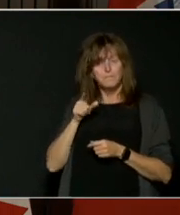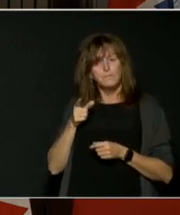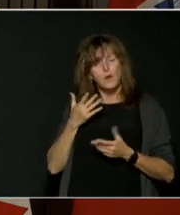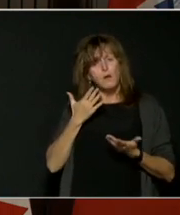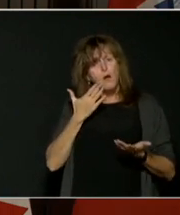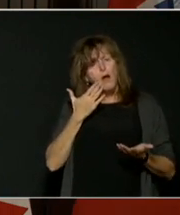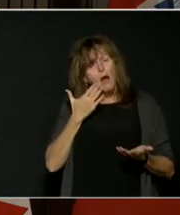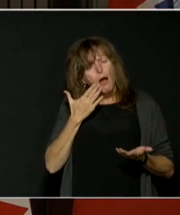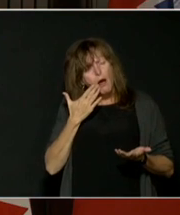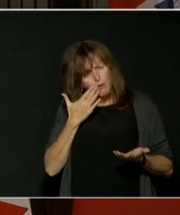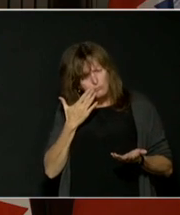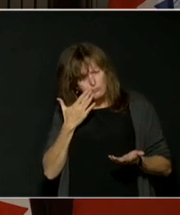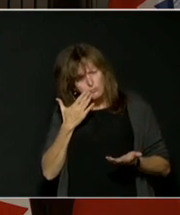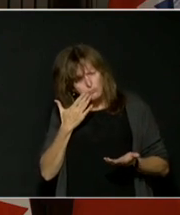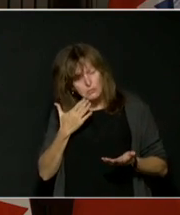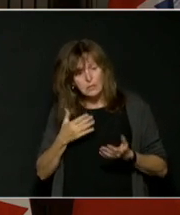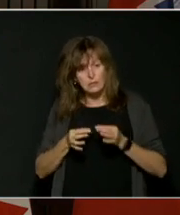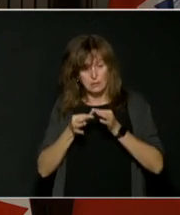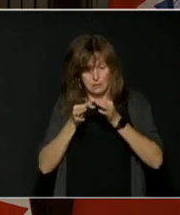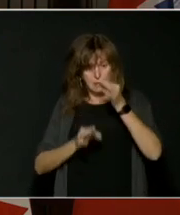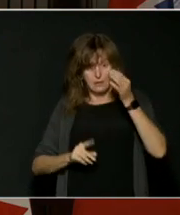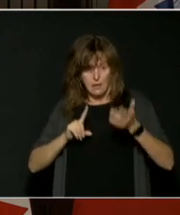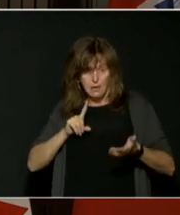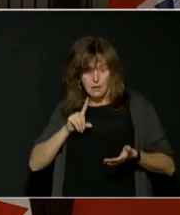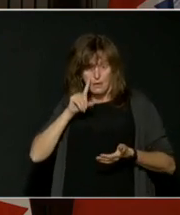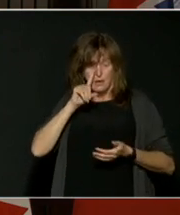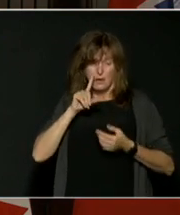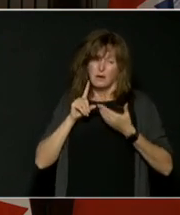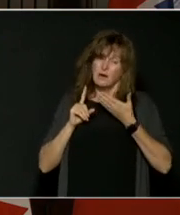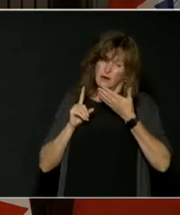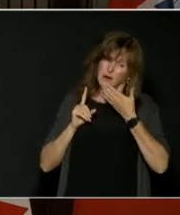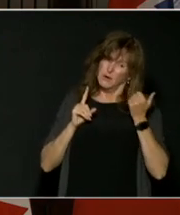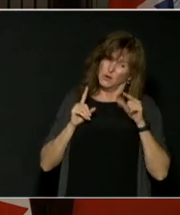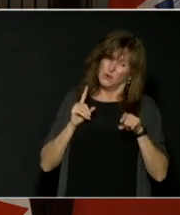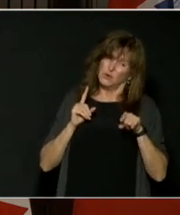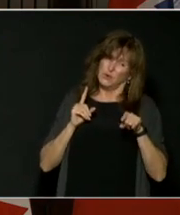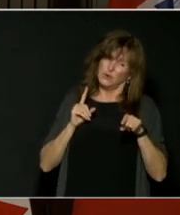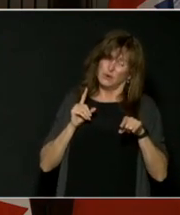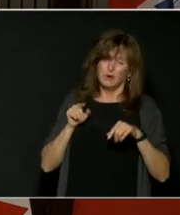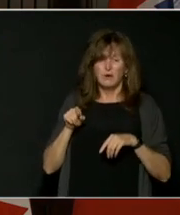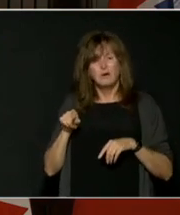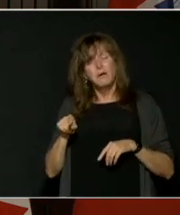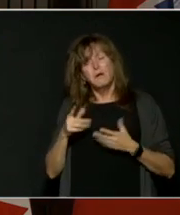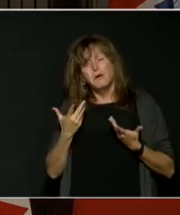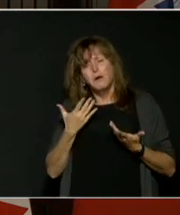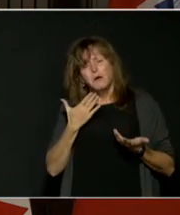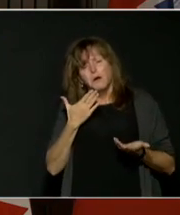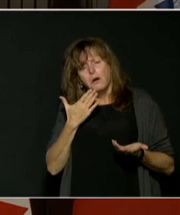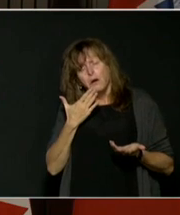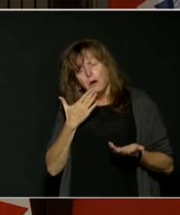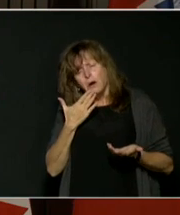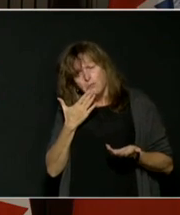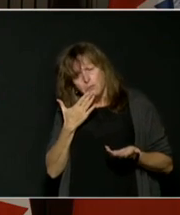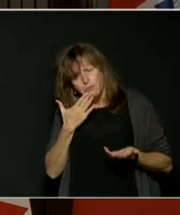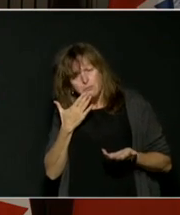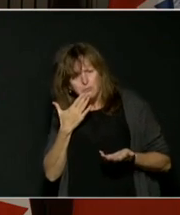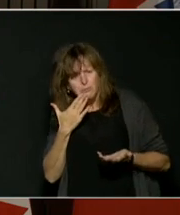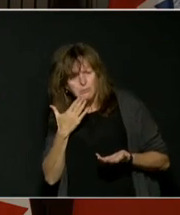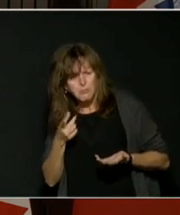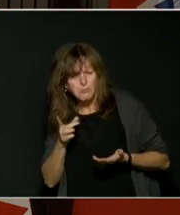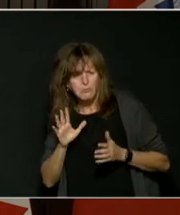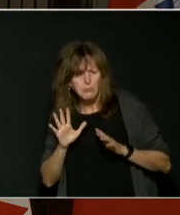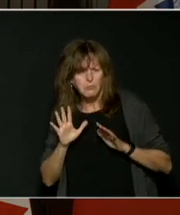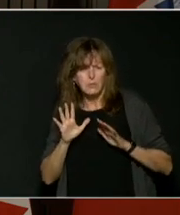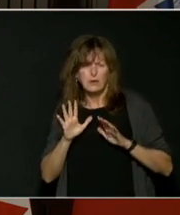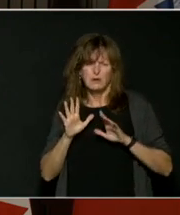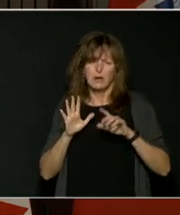as a nasopharyngeal swab, but it is a reasonable alternative. And with that, I'll pass it over to Matt